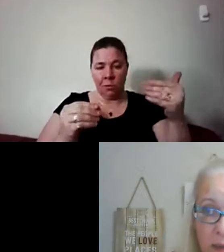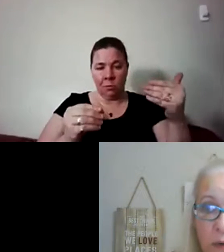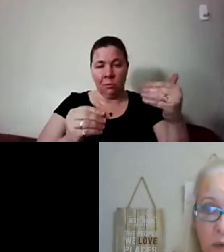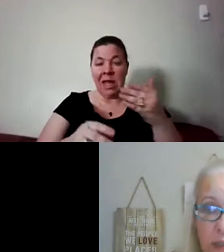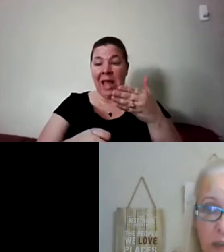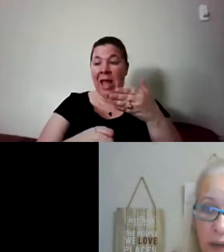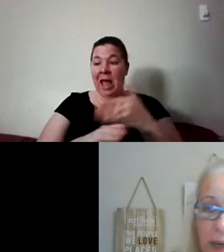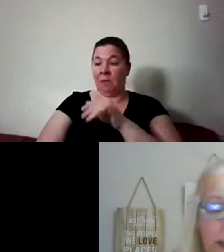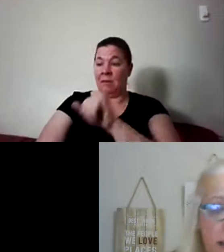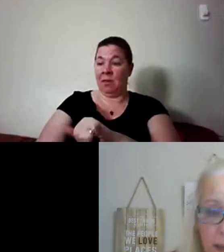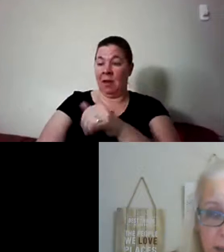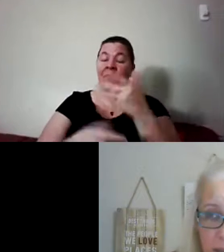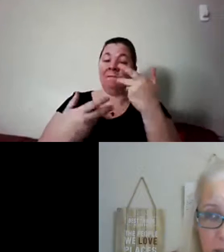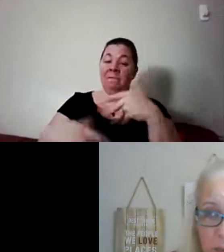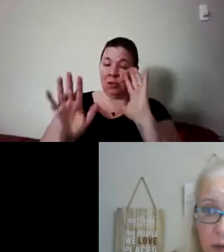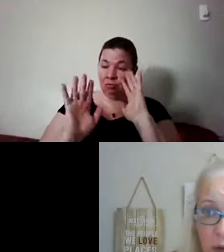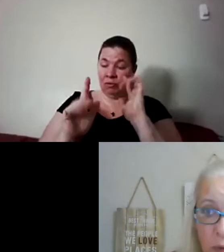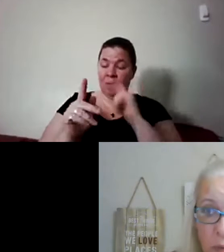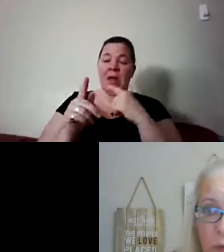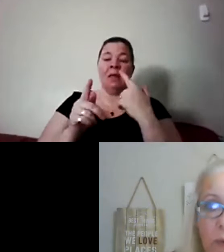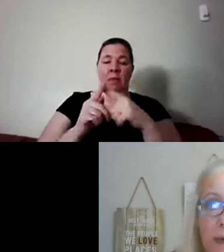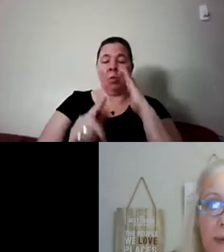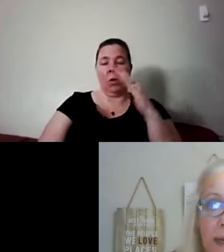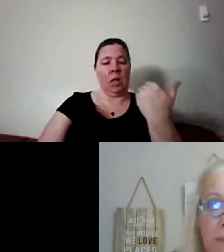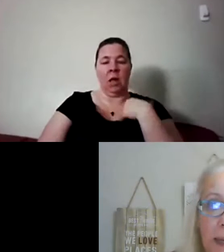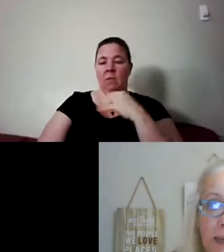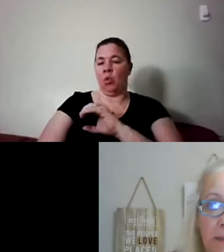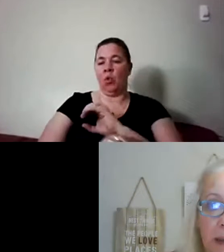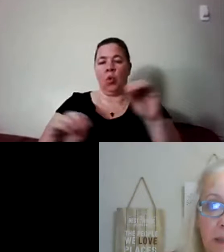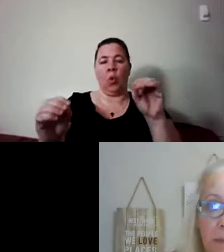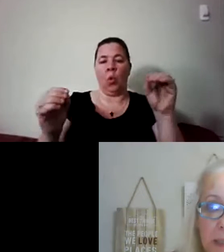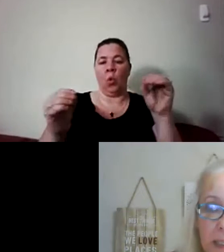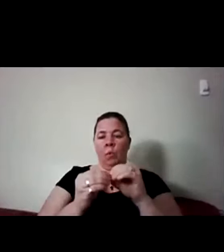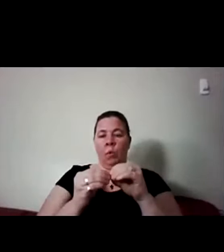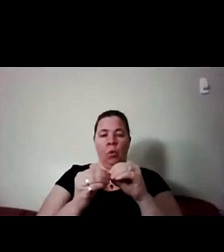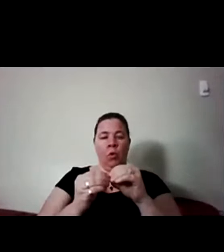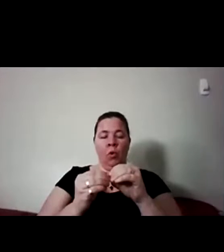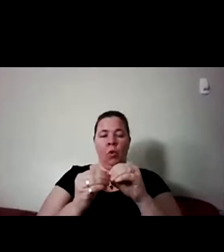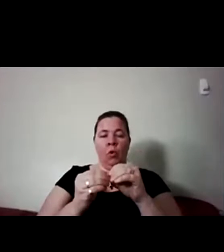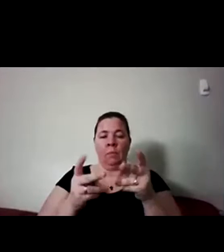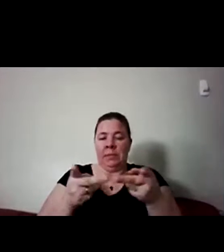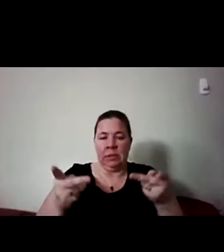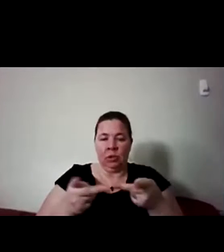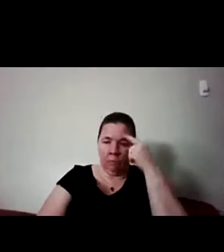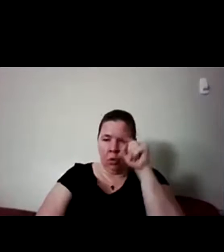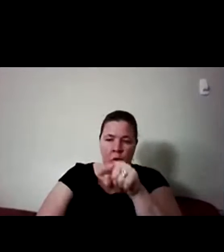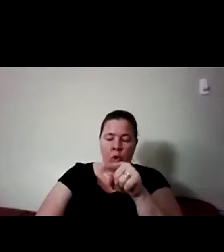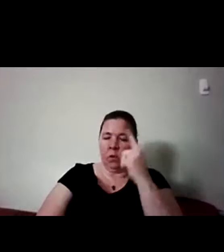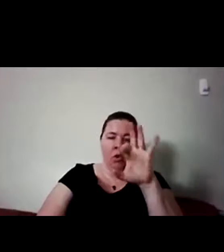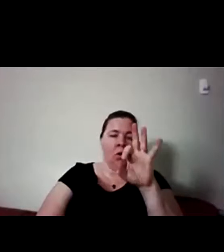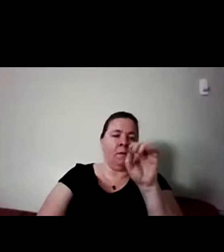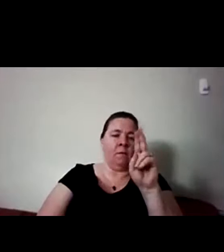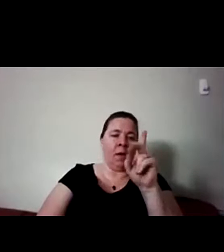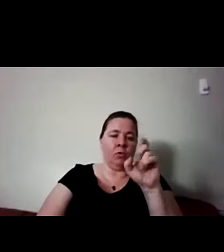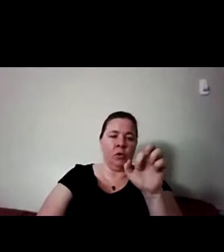once the soft launch is over, there's going to be no more pending founder positions. So, you know, I